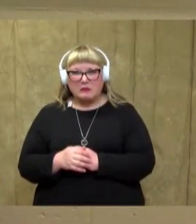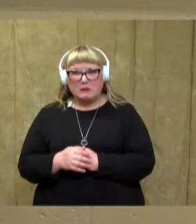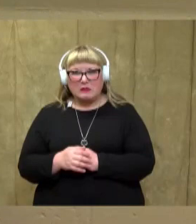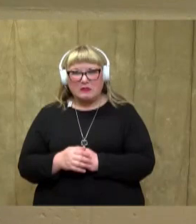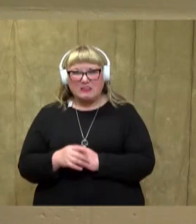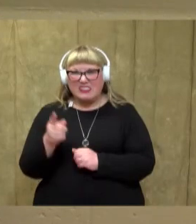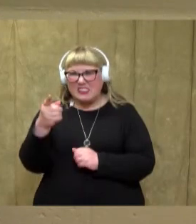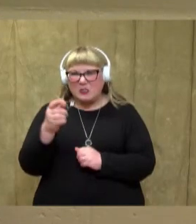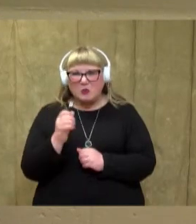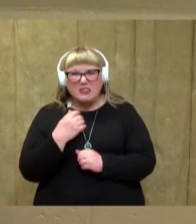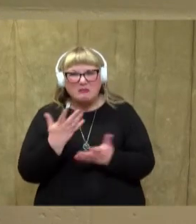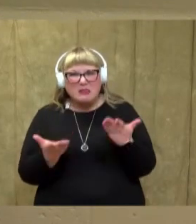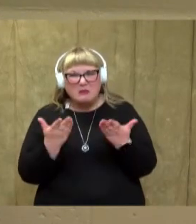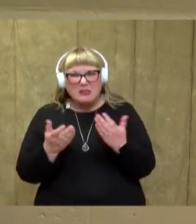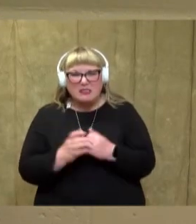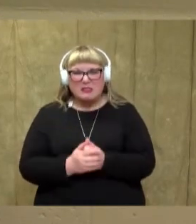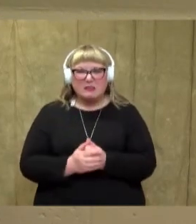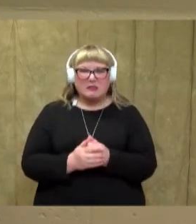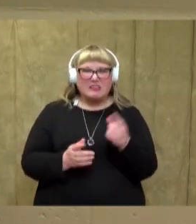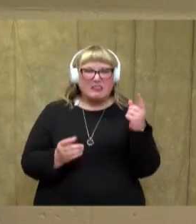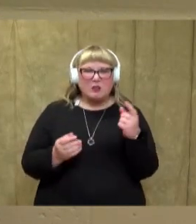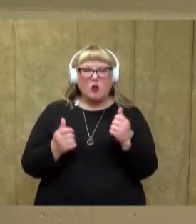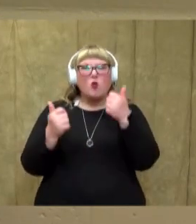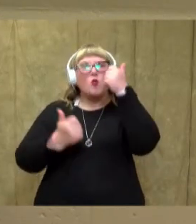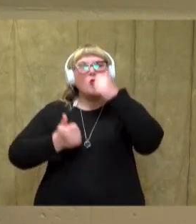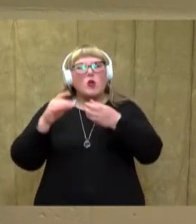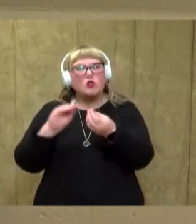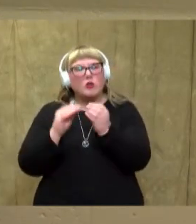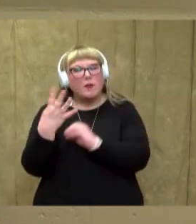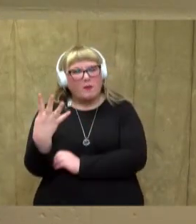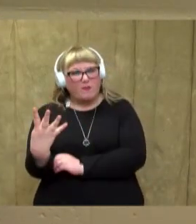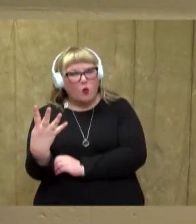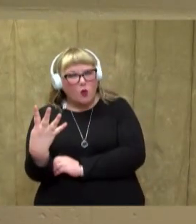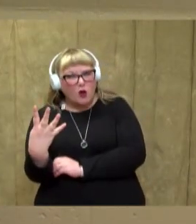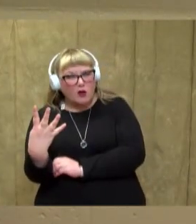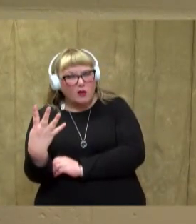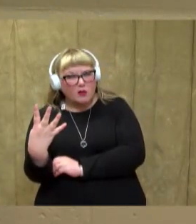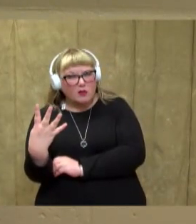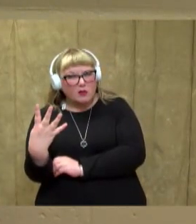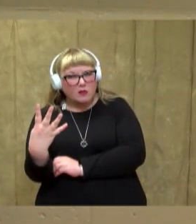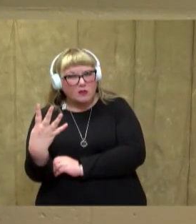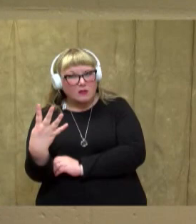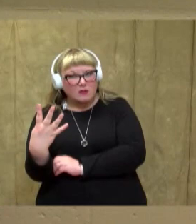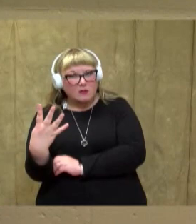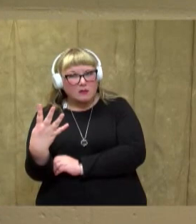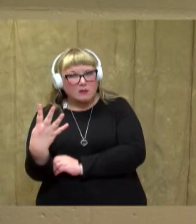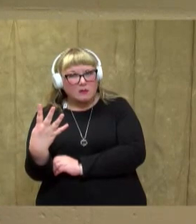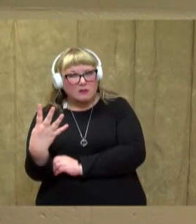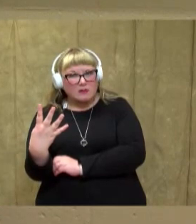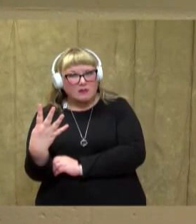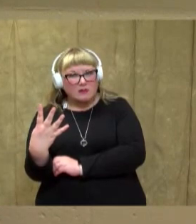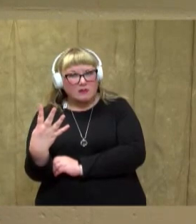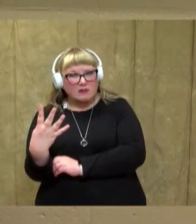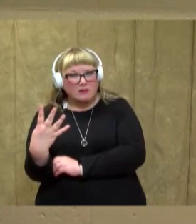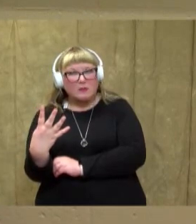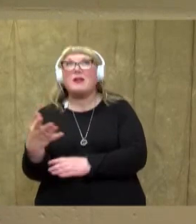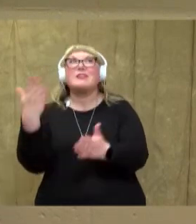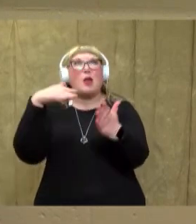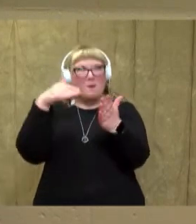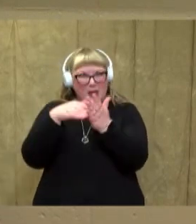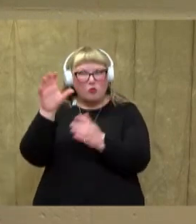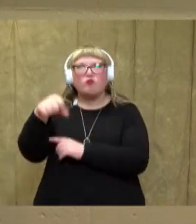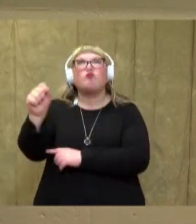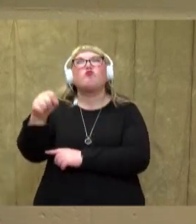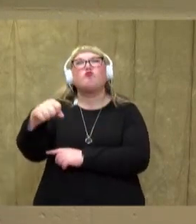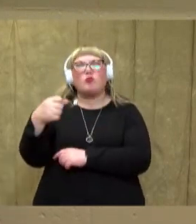This one or this one? Which number will go in that spot? You're right, it's the one in the